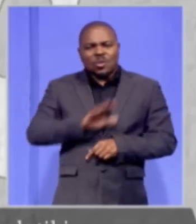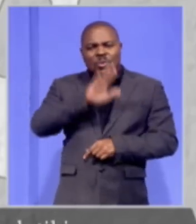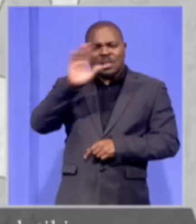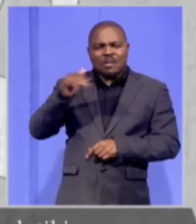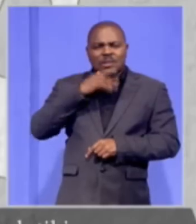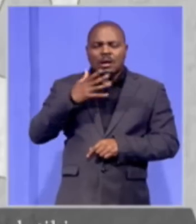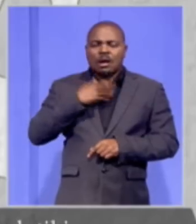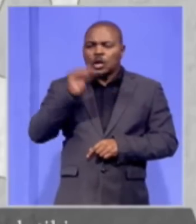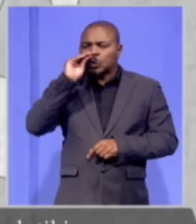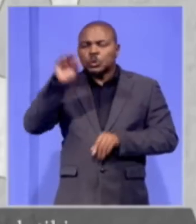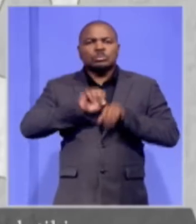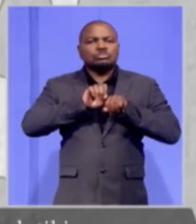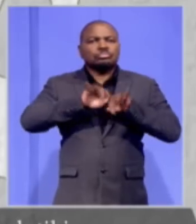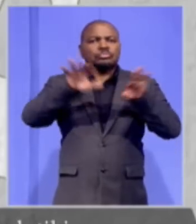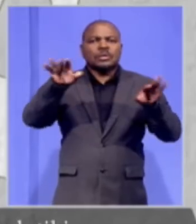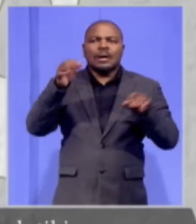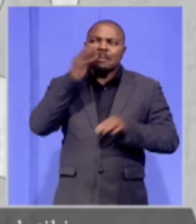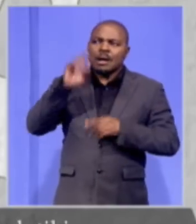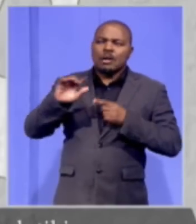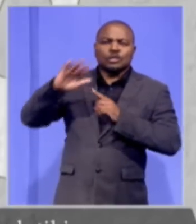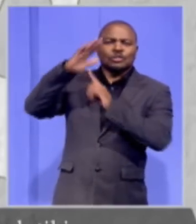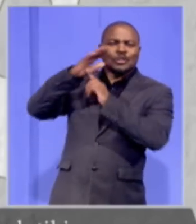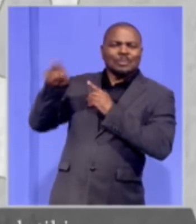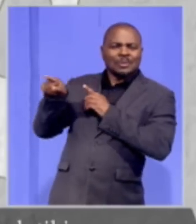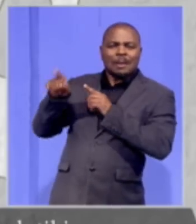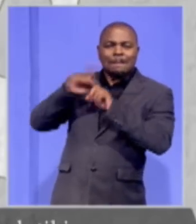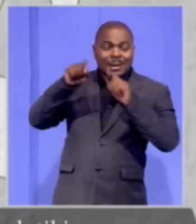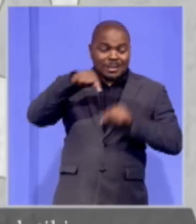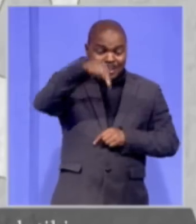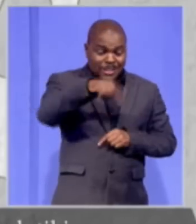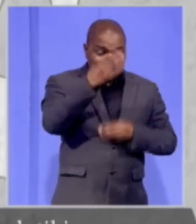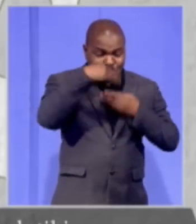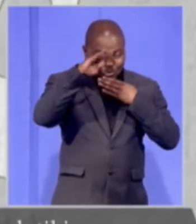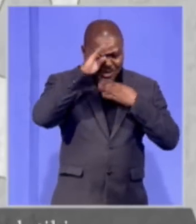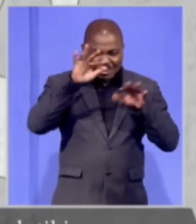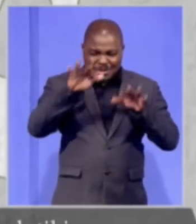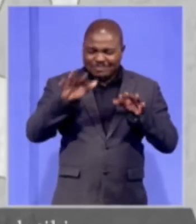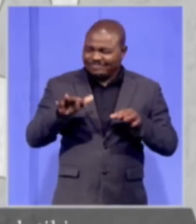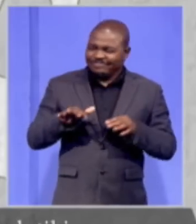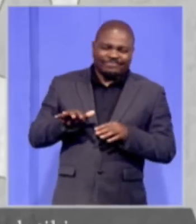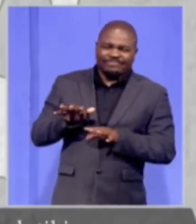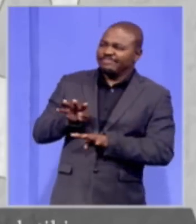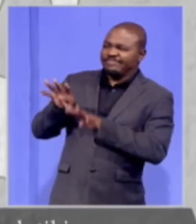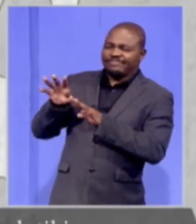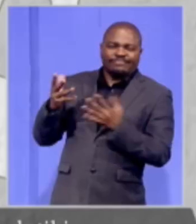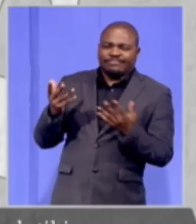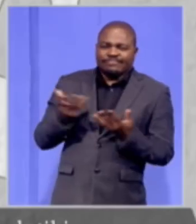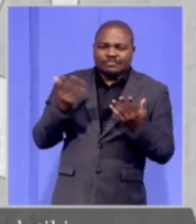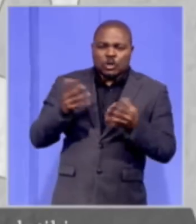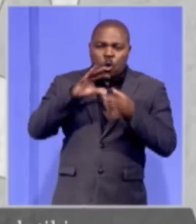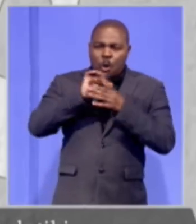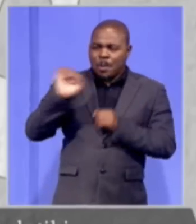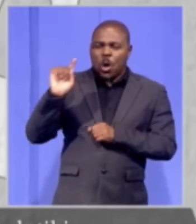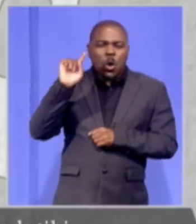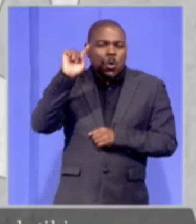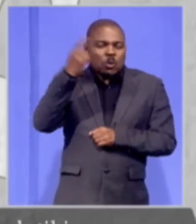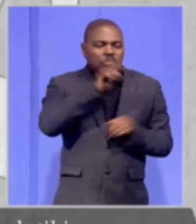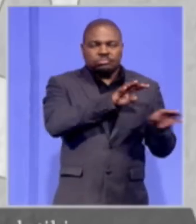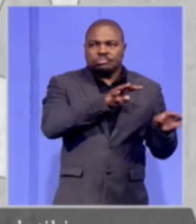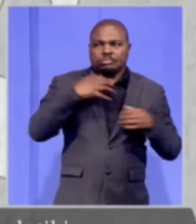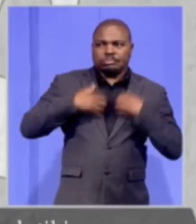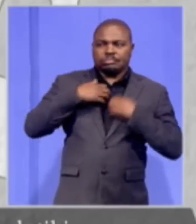tse leng hore di mo beha hodimo mane empa ka go Botswana ka nnete ntle le habo mo a tswang teng ha ona ho ka lokal